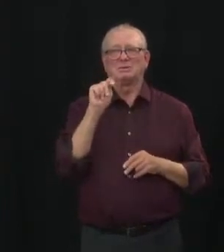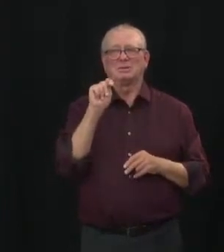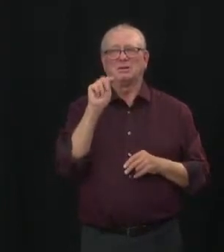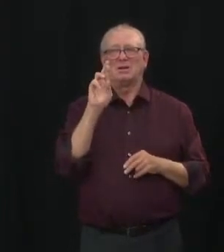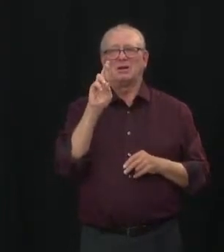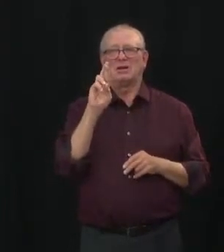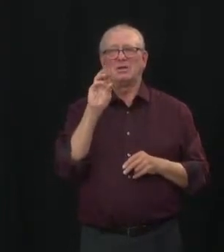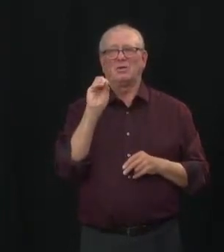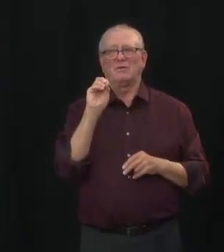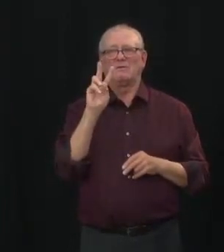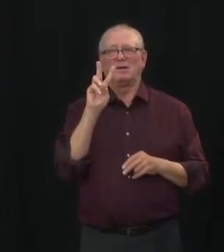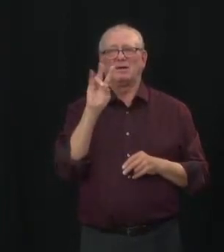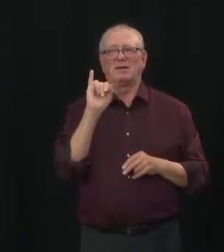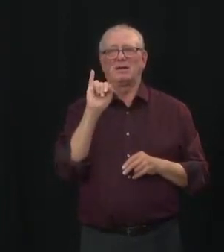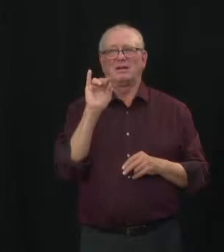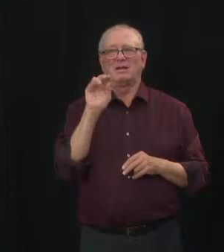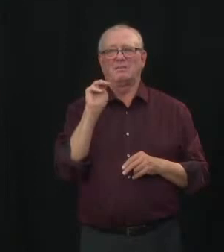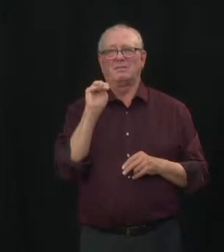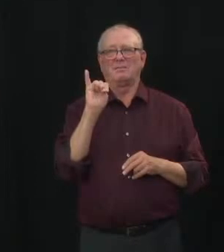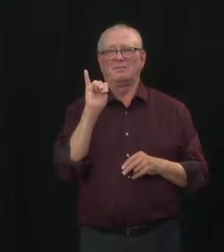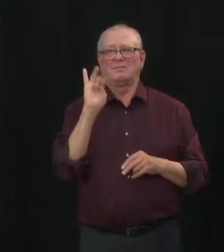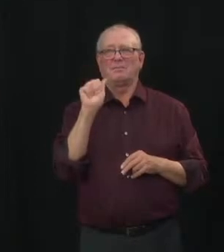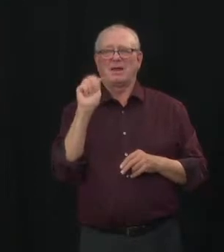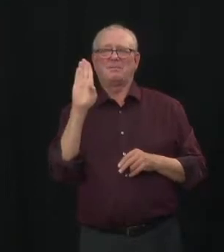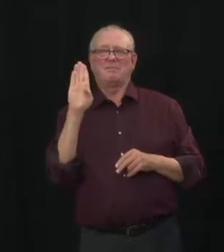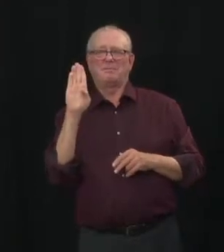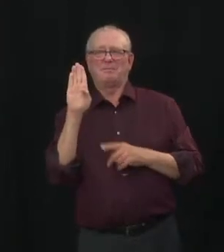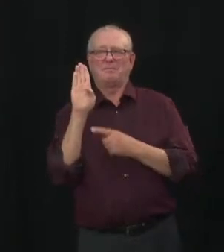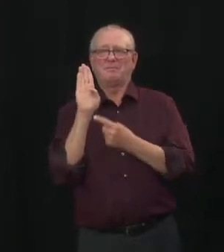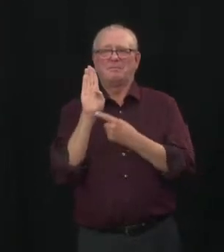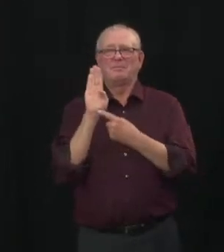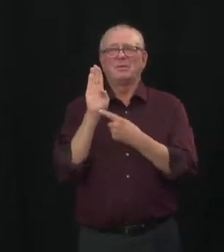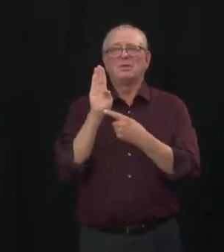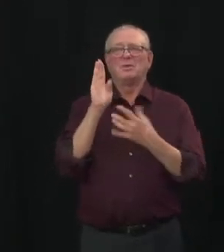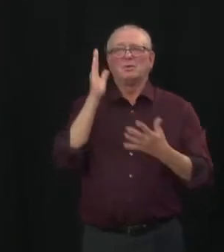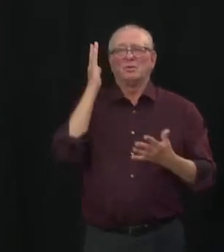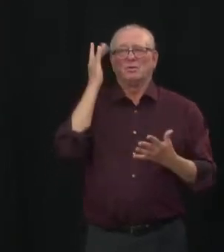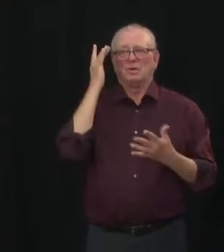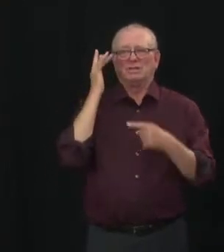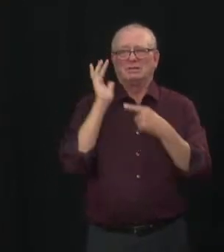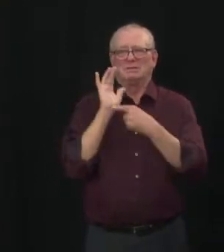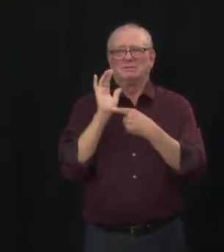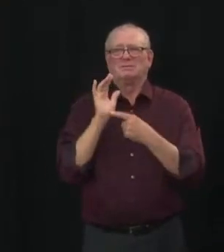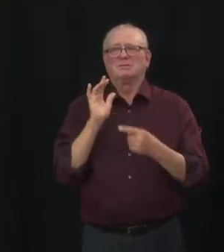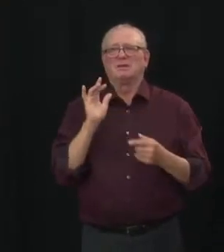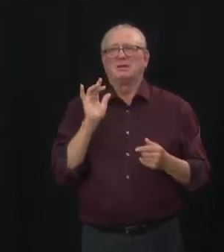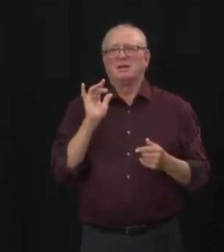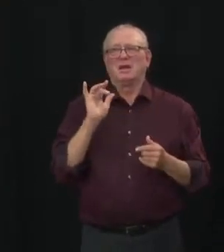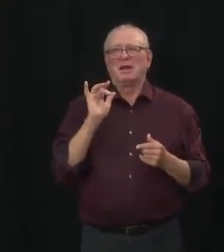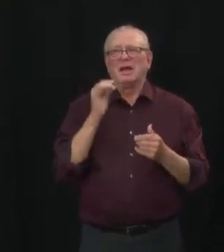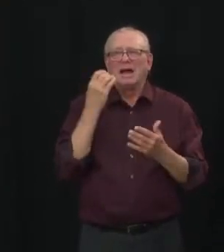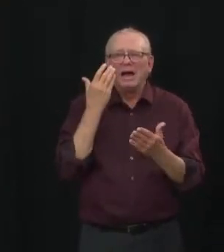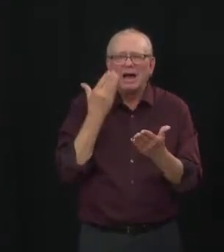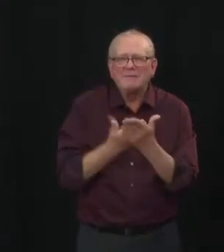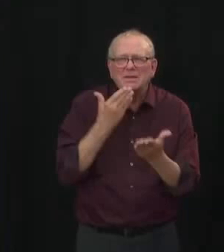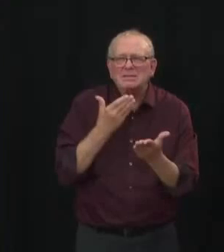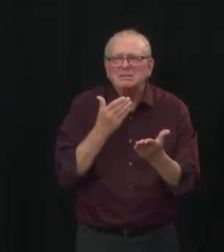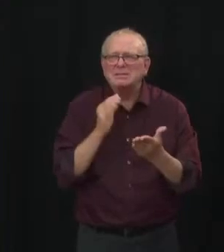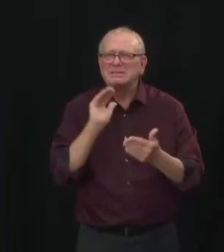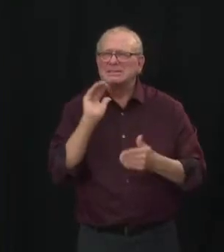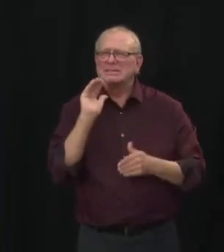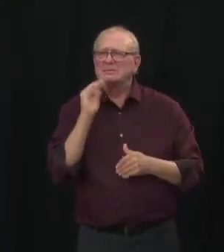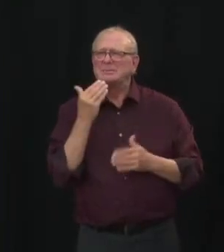follows uncertainty over whether the sotrovimab treatment, which is a monoclonal antibody, is effective against the BA2